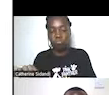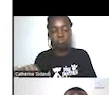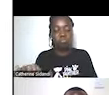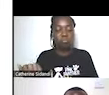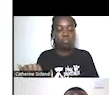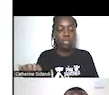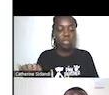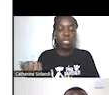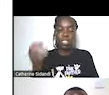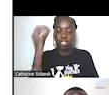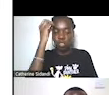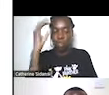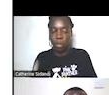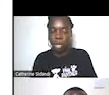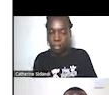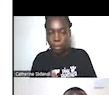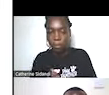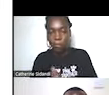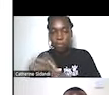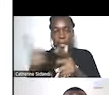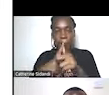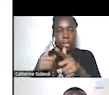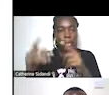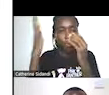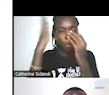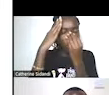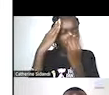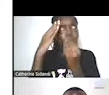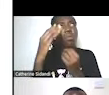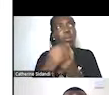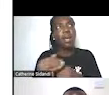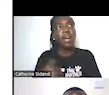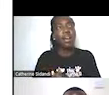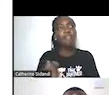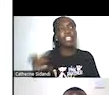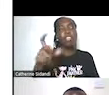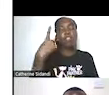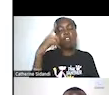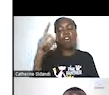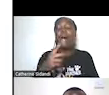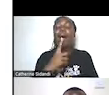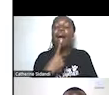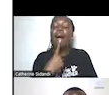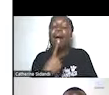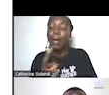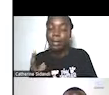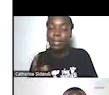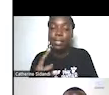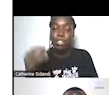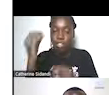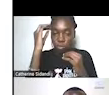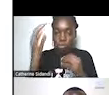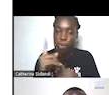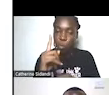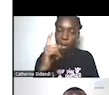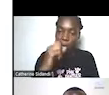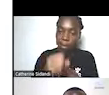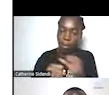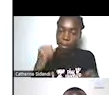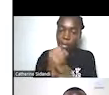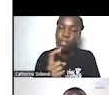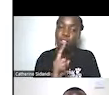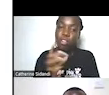students, being that we've been having an increase of 100 students per year. So that if we just do something a little bit